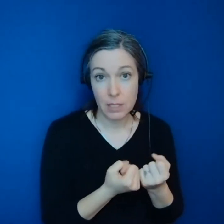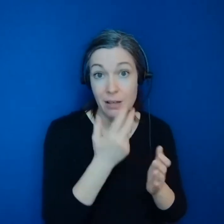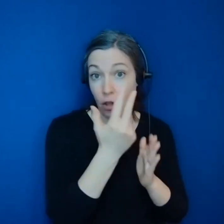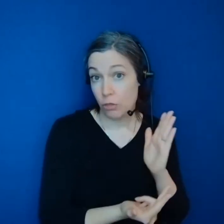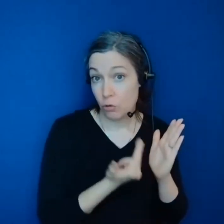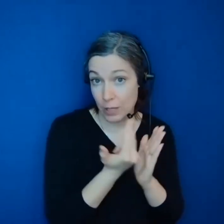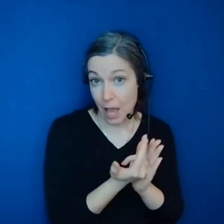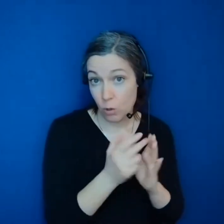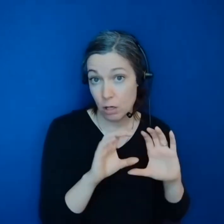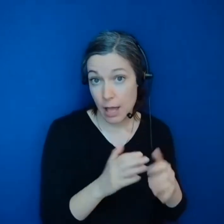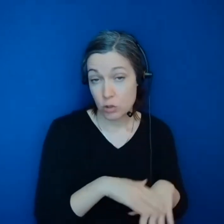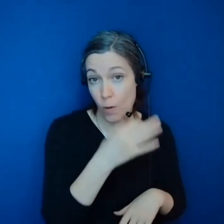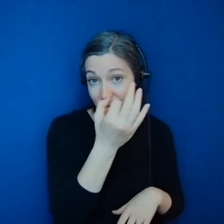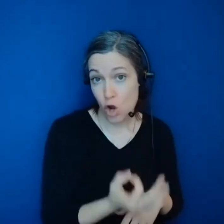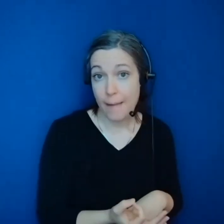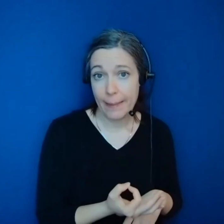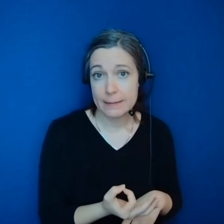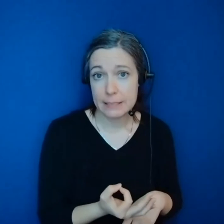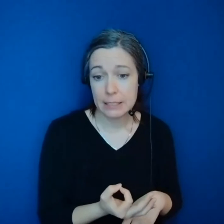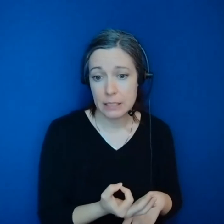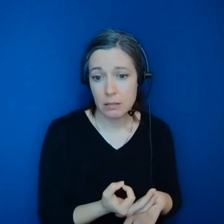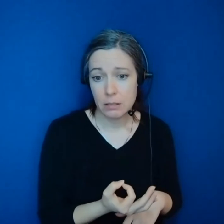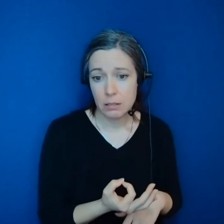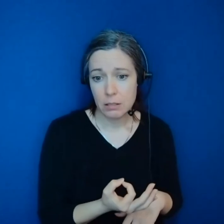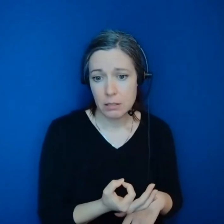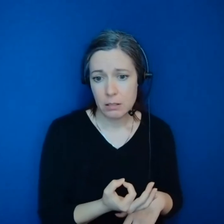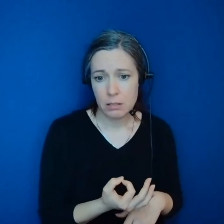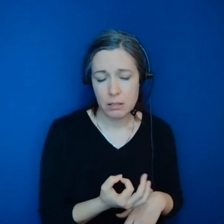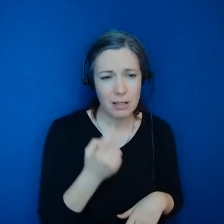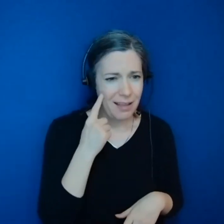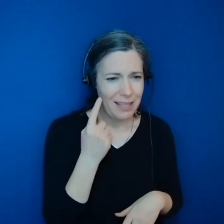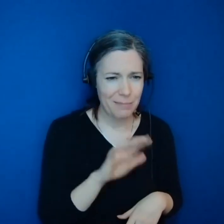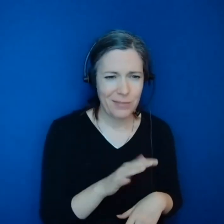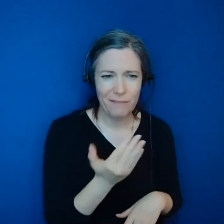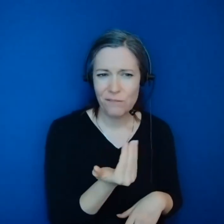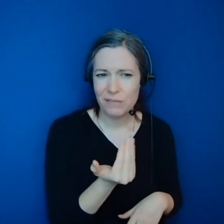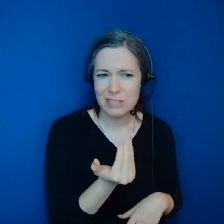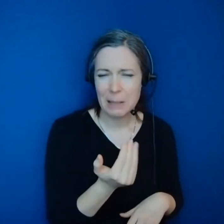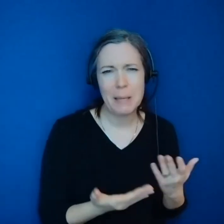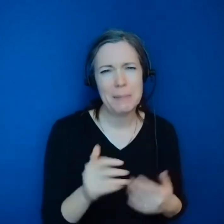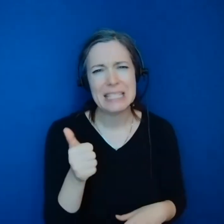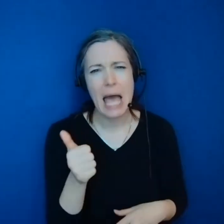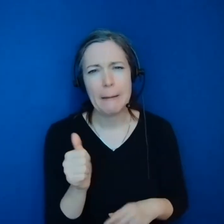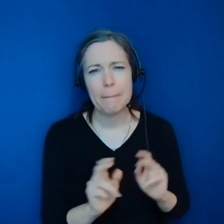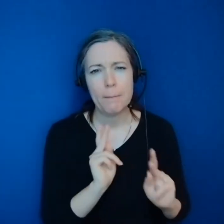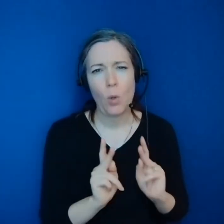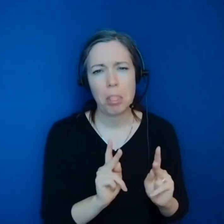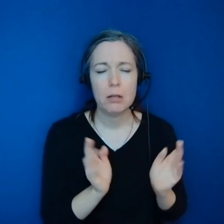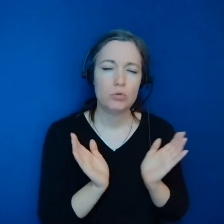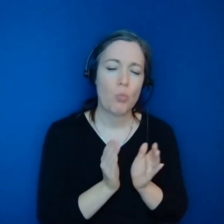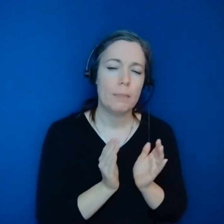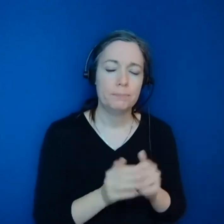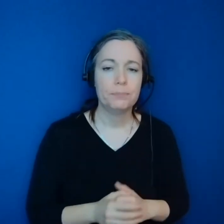on Fridays and that's it's about 15 to 10 people so it's fairly small.